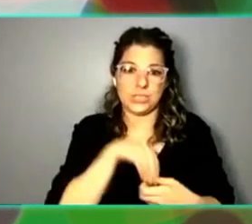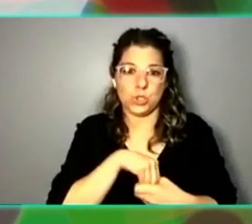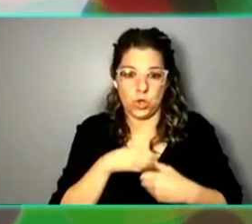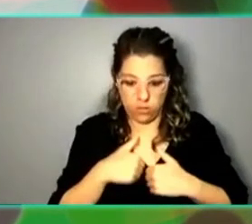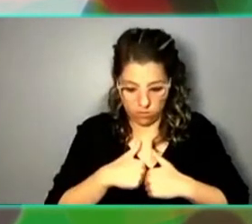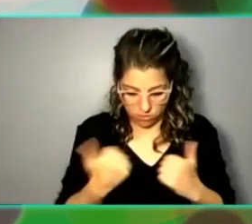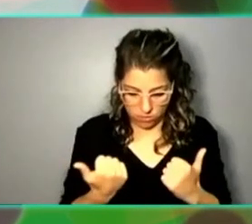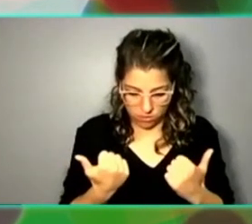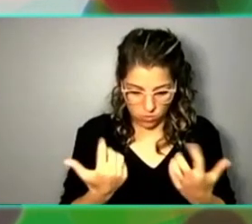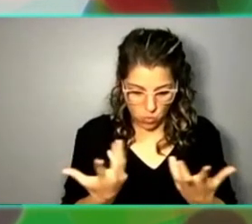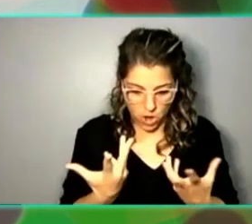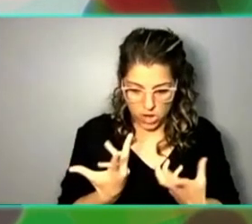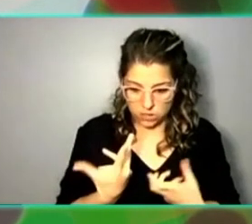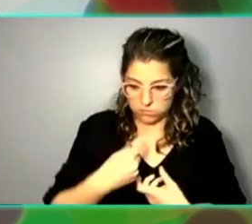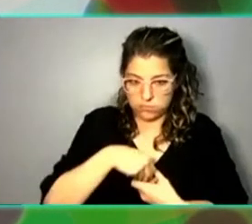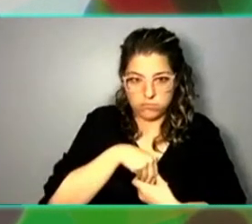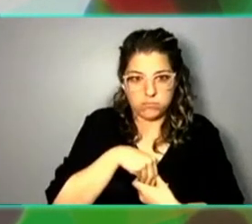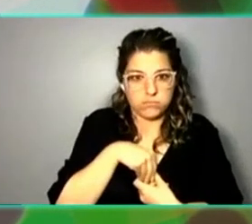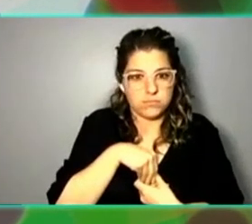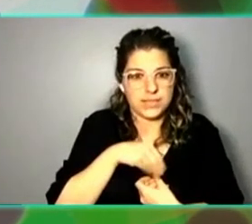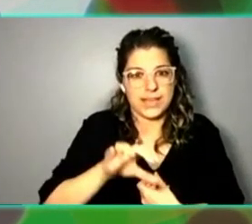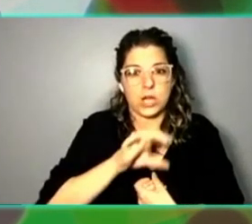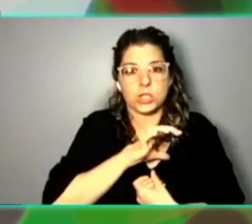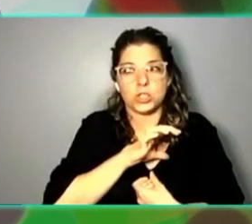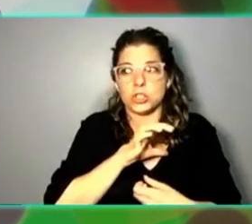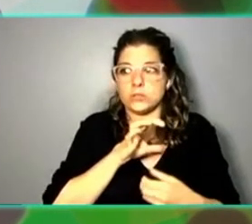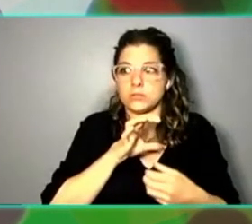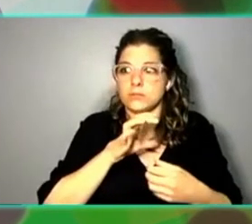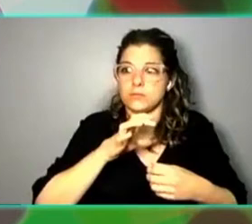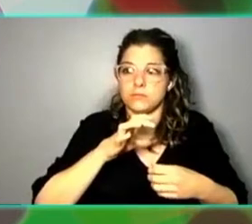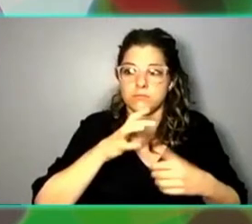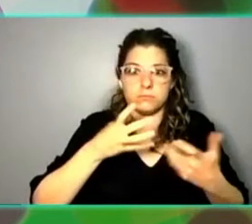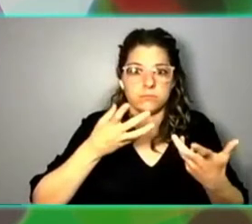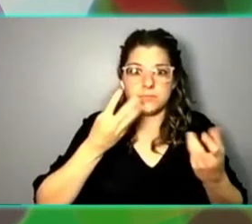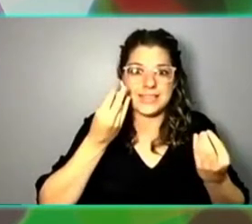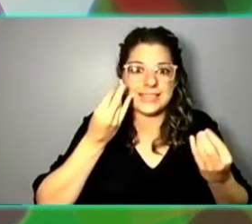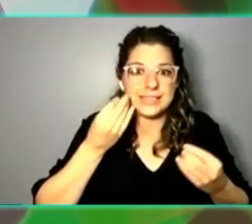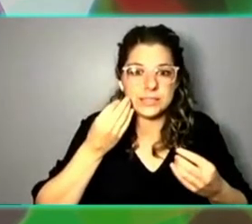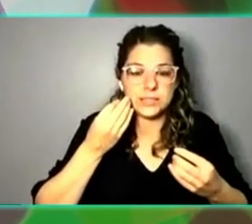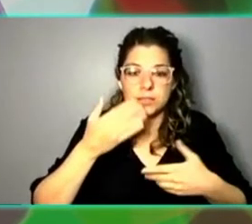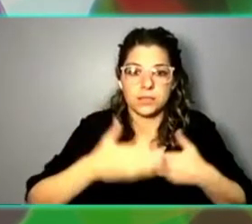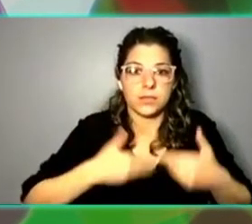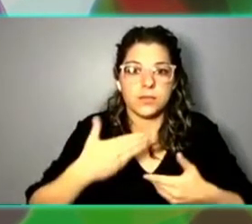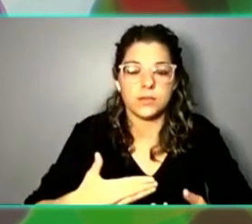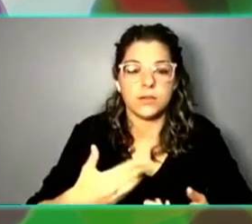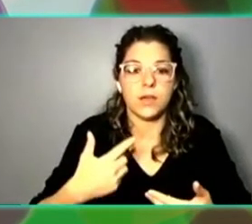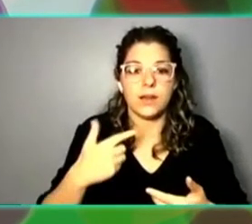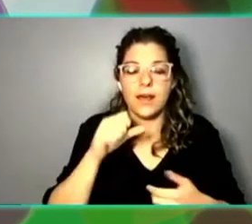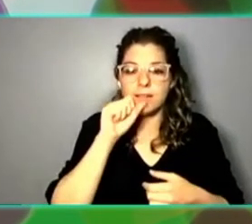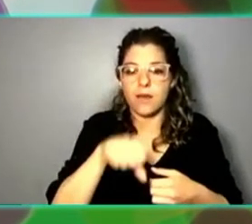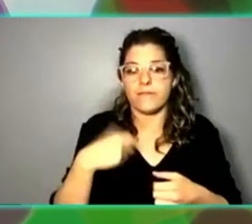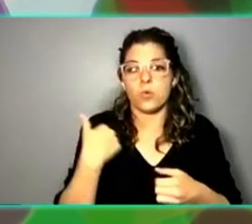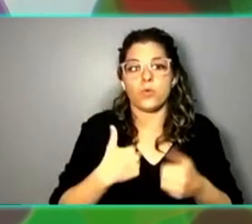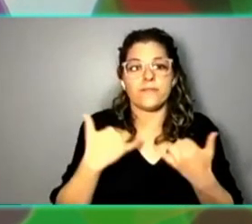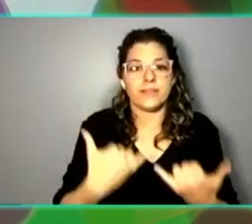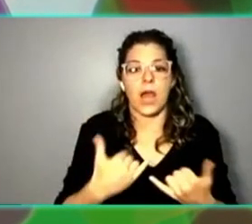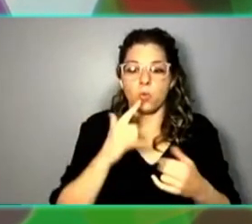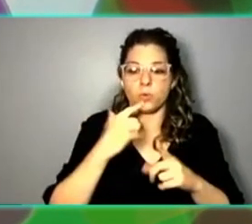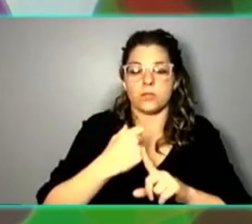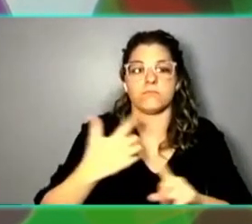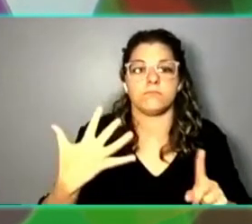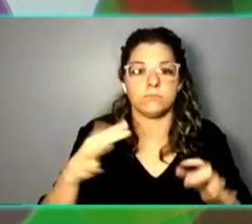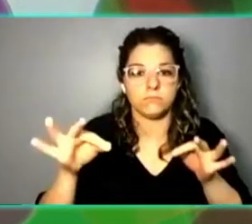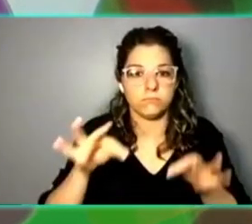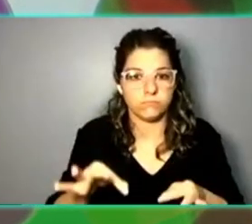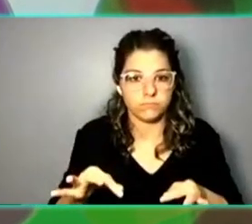makes characters tick, you know? And I love that we've been able to now flesh that out, bring our